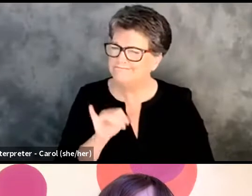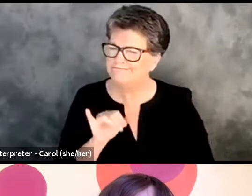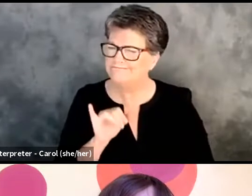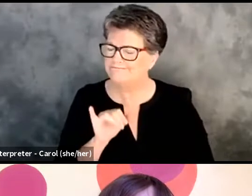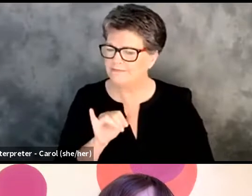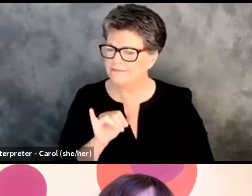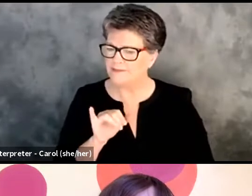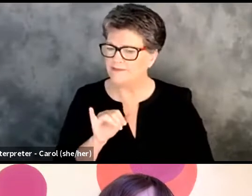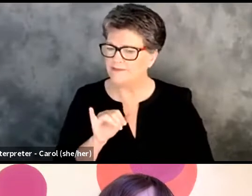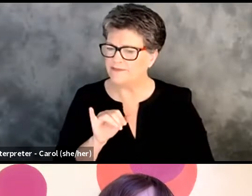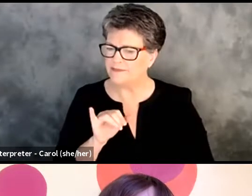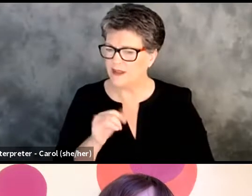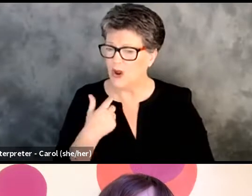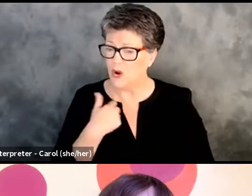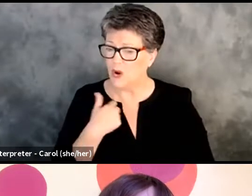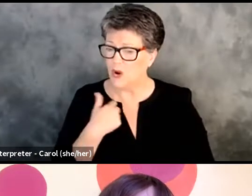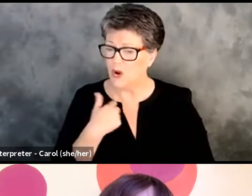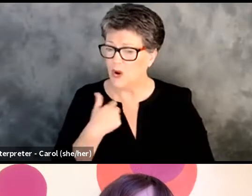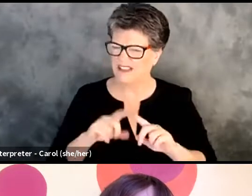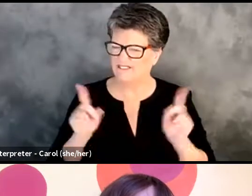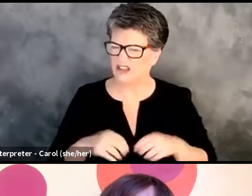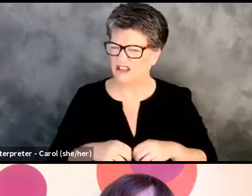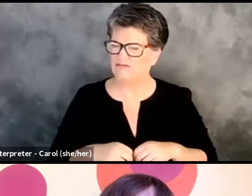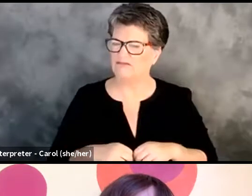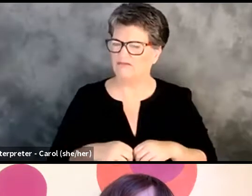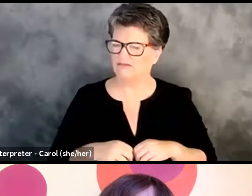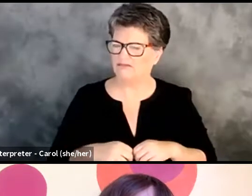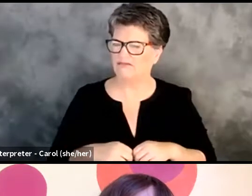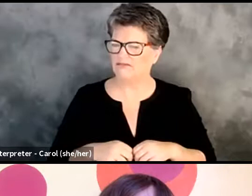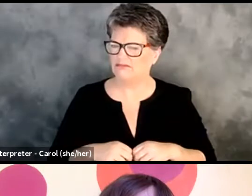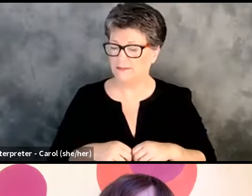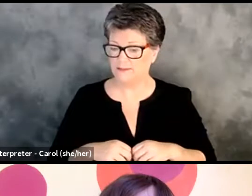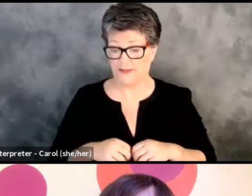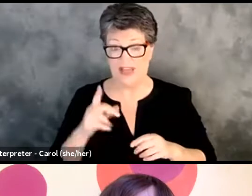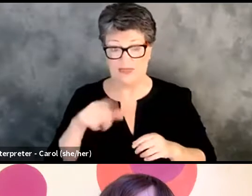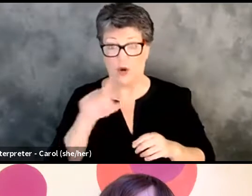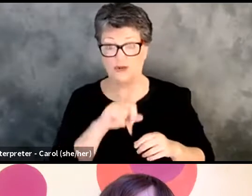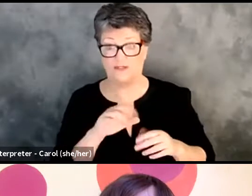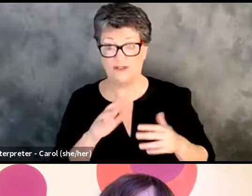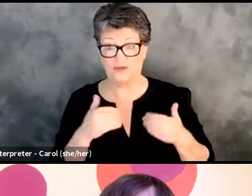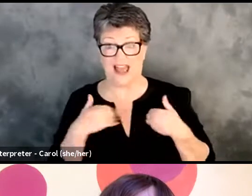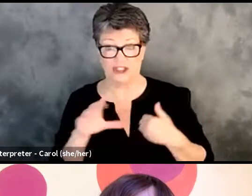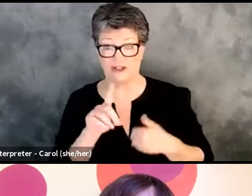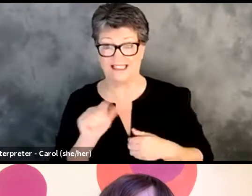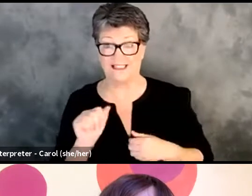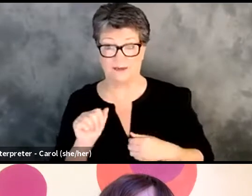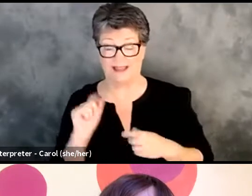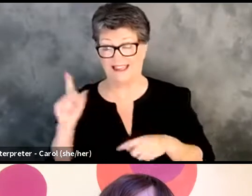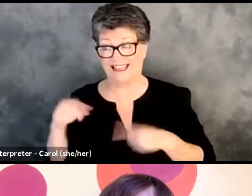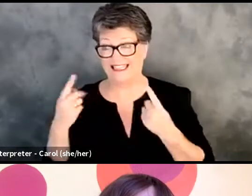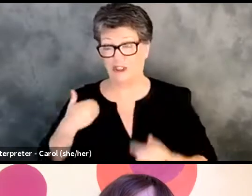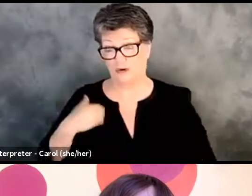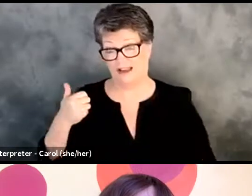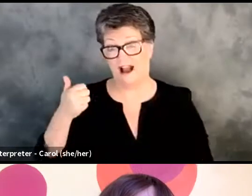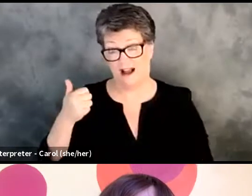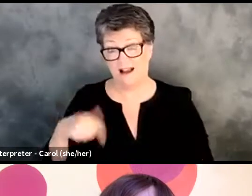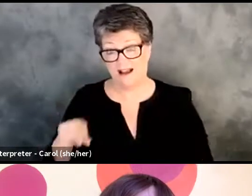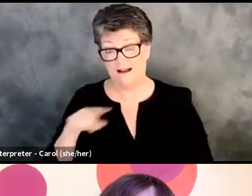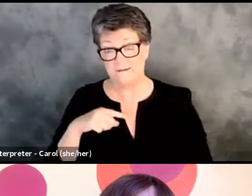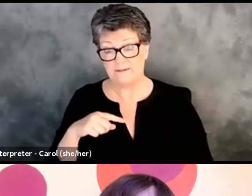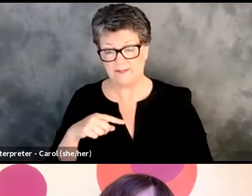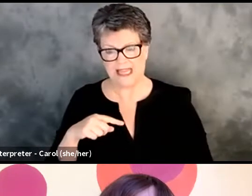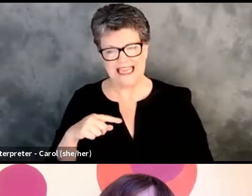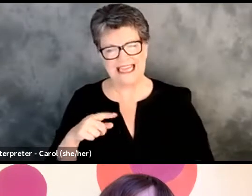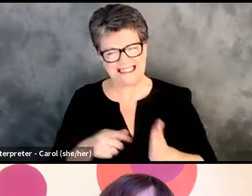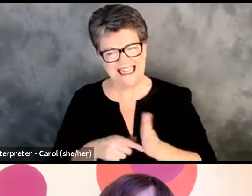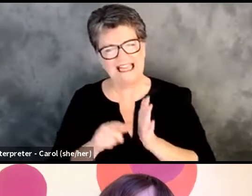we were being treated differently. And, those of you who had your disability since you were younger, it takes a while